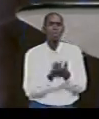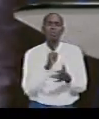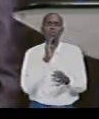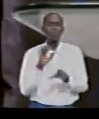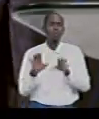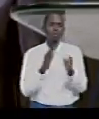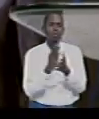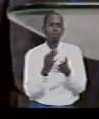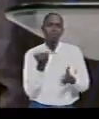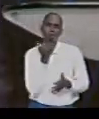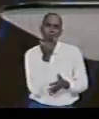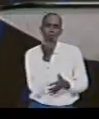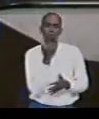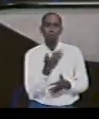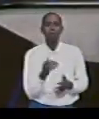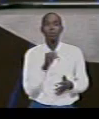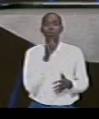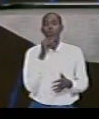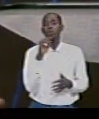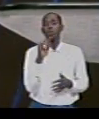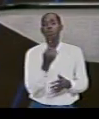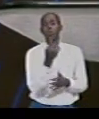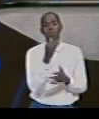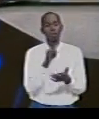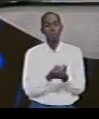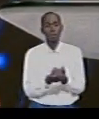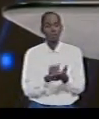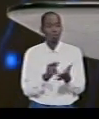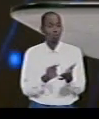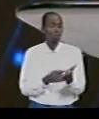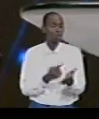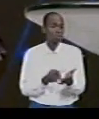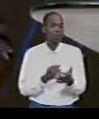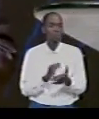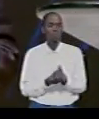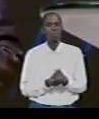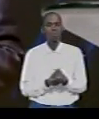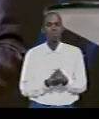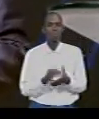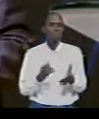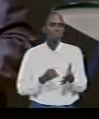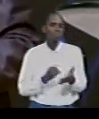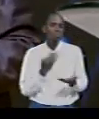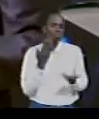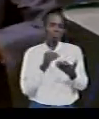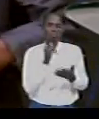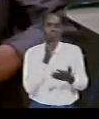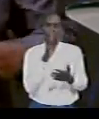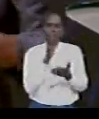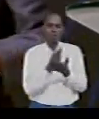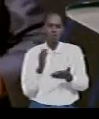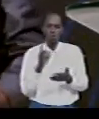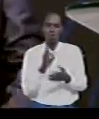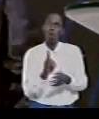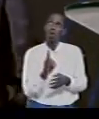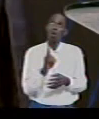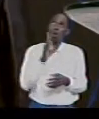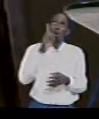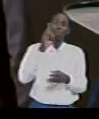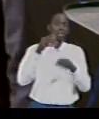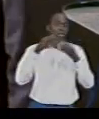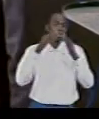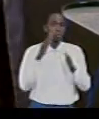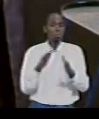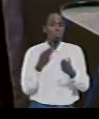astray. Not only that, sometimes it's not even somebody up there, it's maybe your